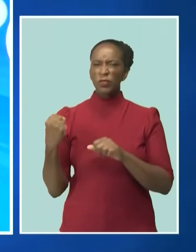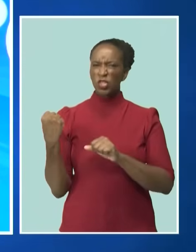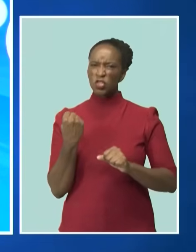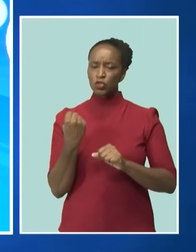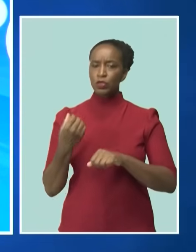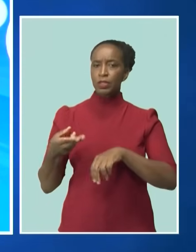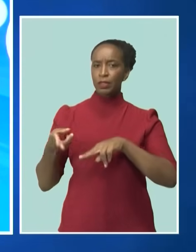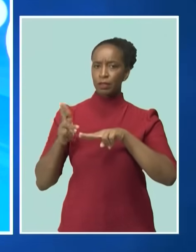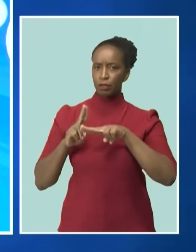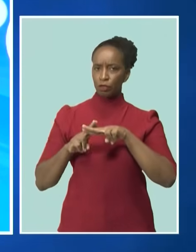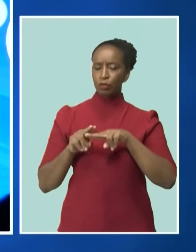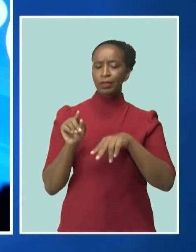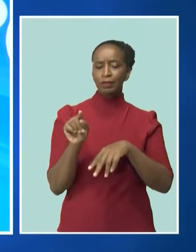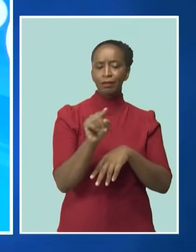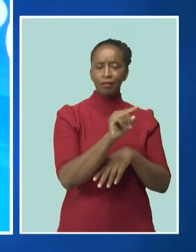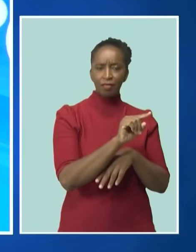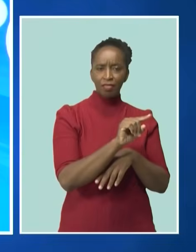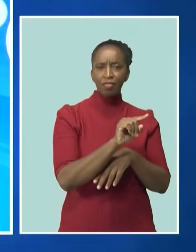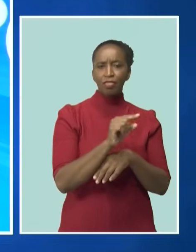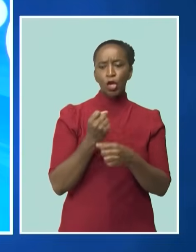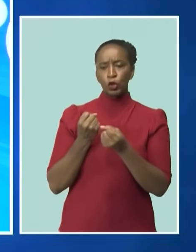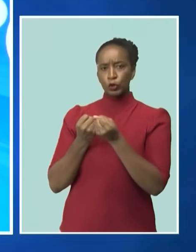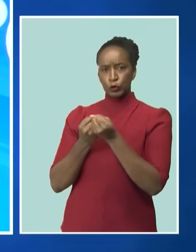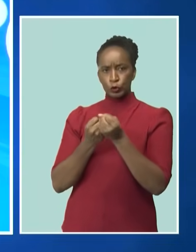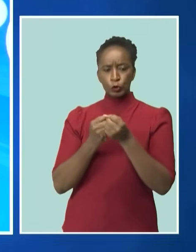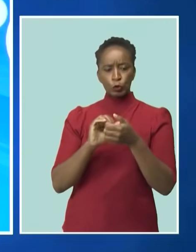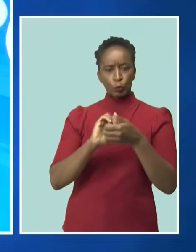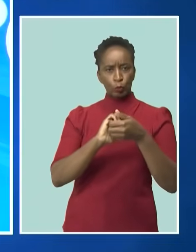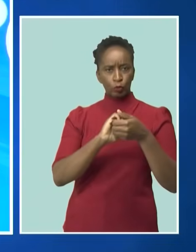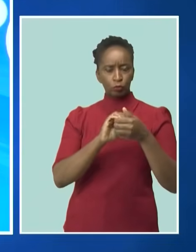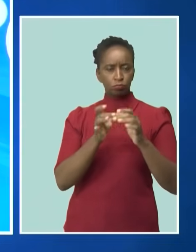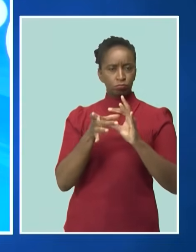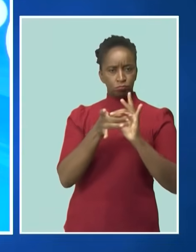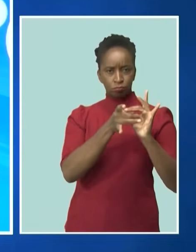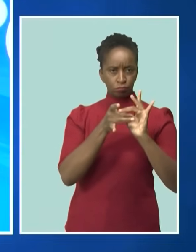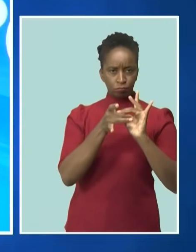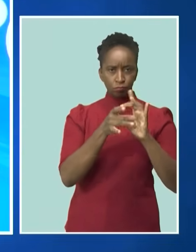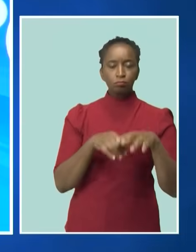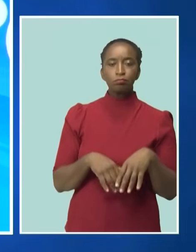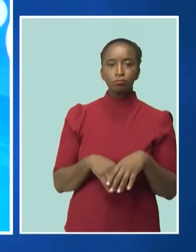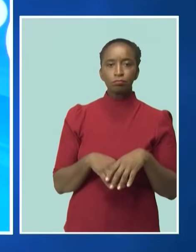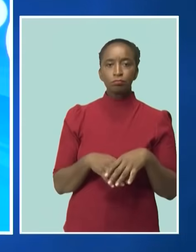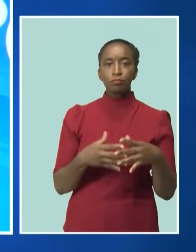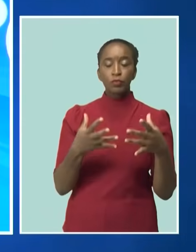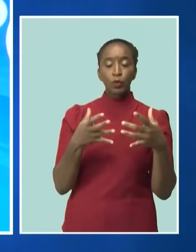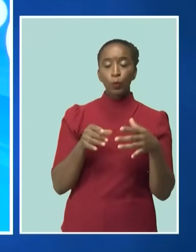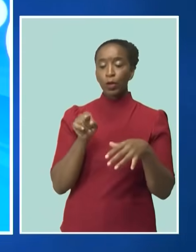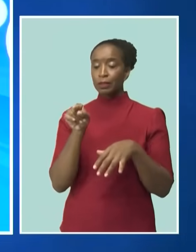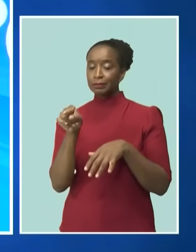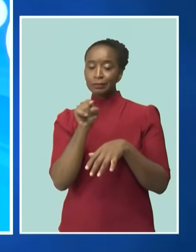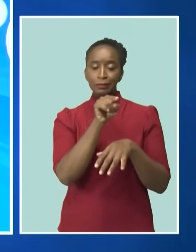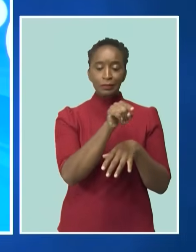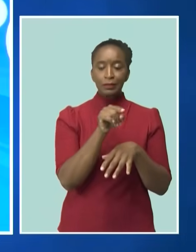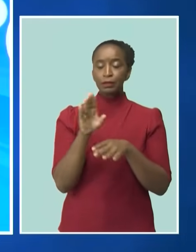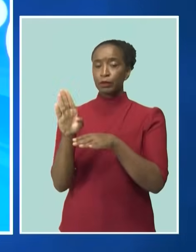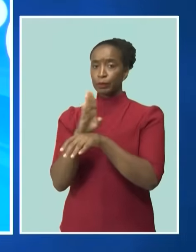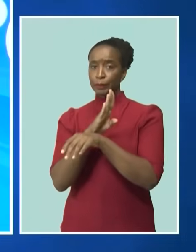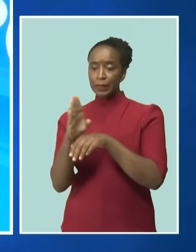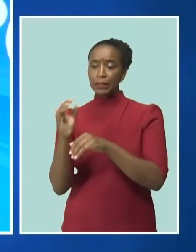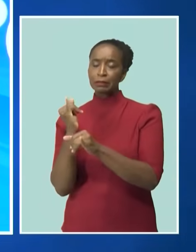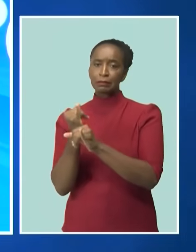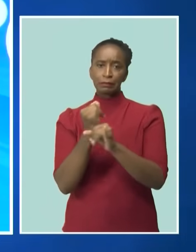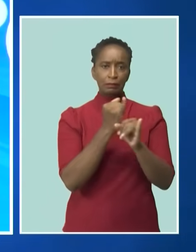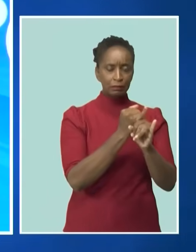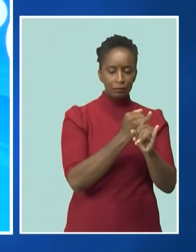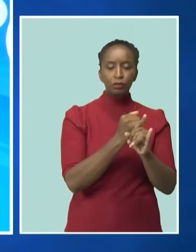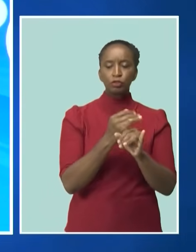shareholder relationships, building bridges across sectors to foster trust, unlock